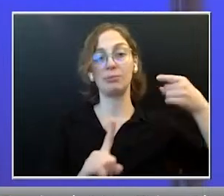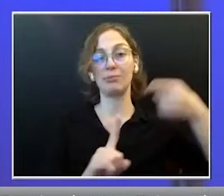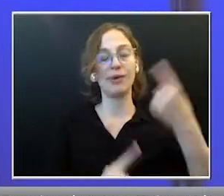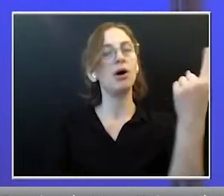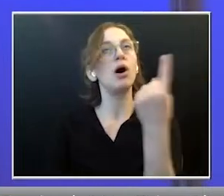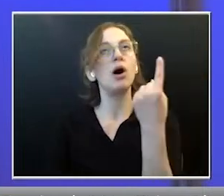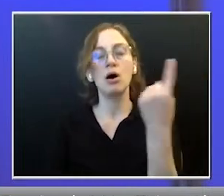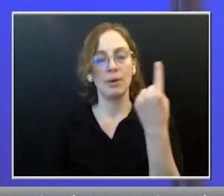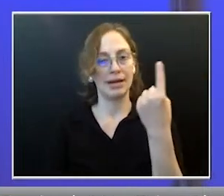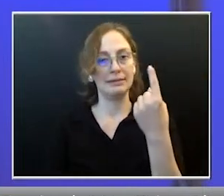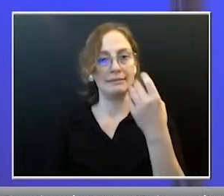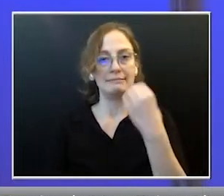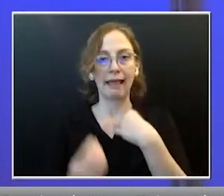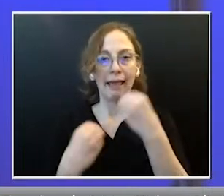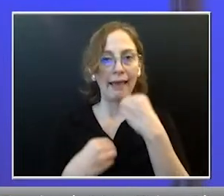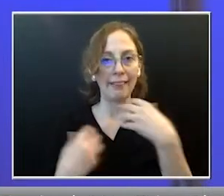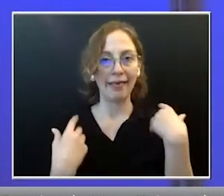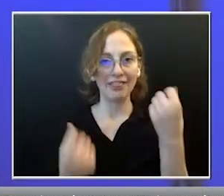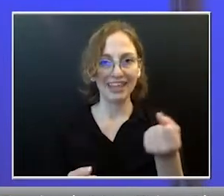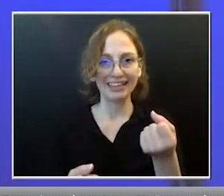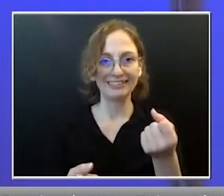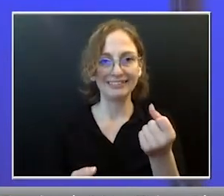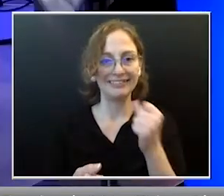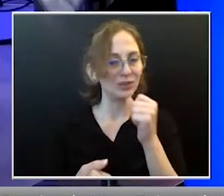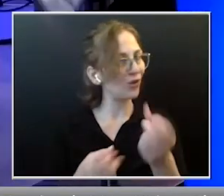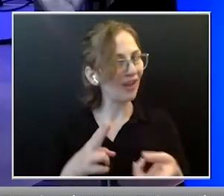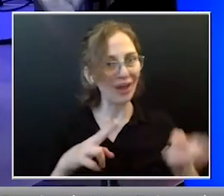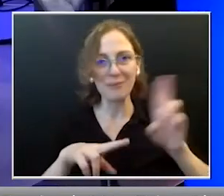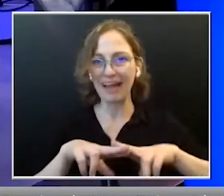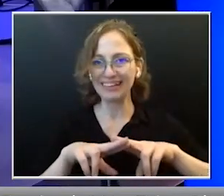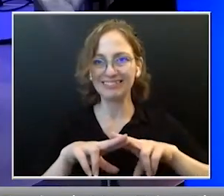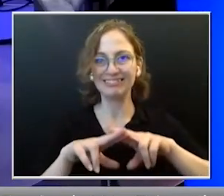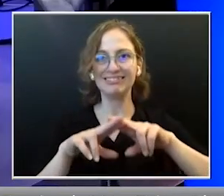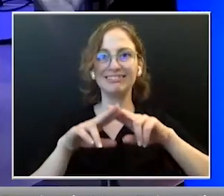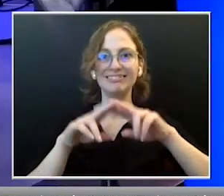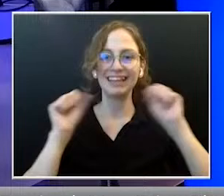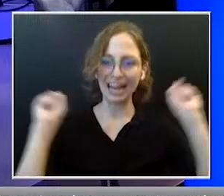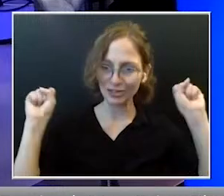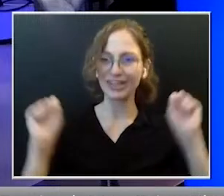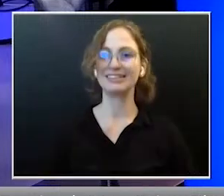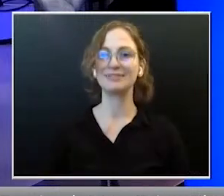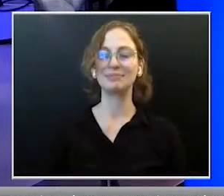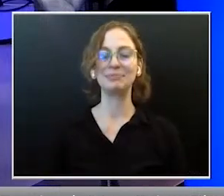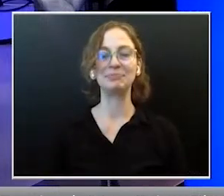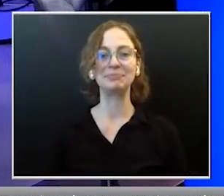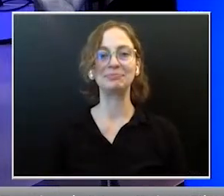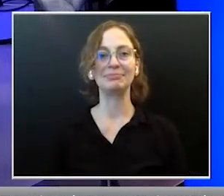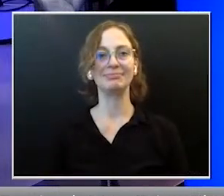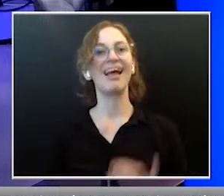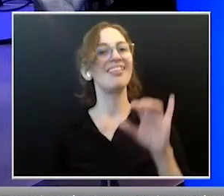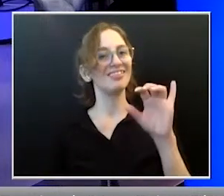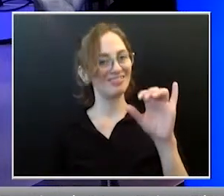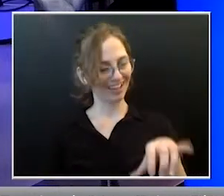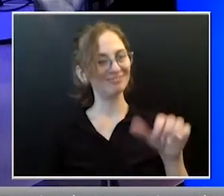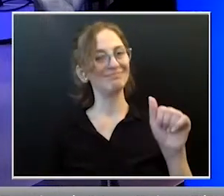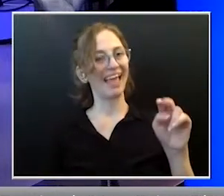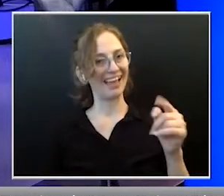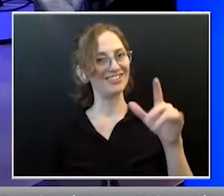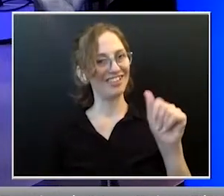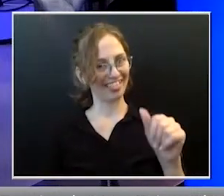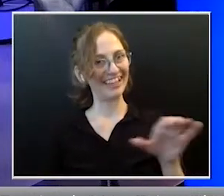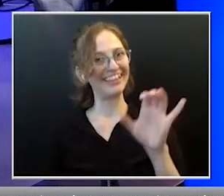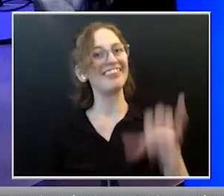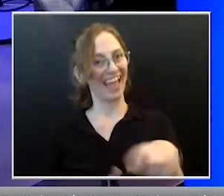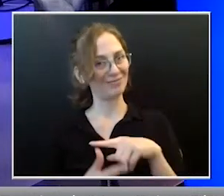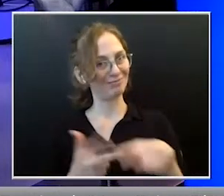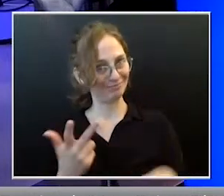don't gain weight, exercise. And that's exactly what Angela is doing. Does that change for people who come to you